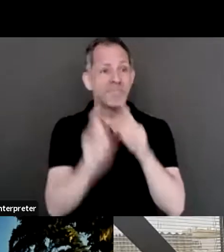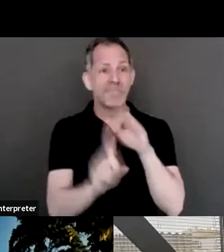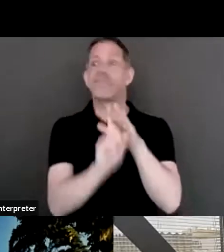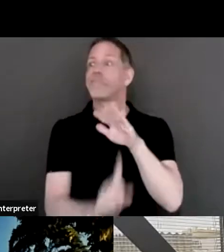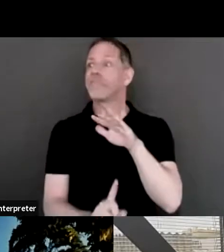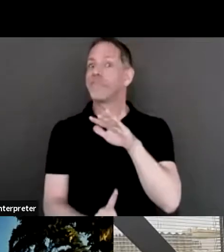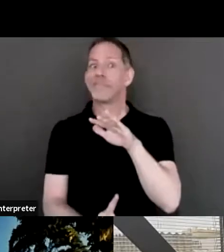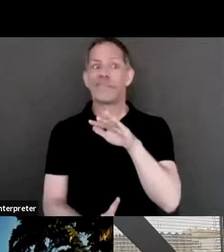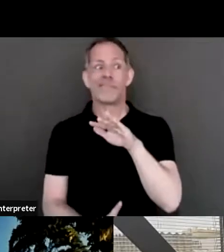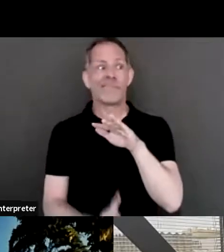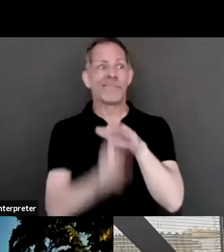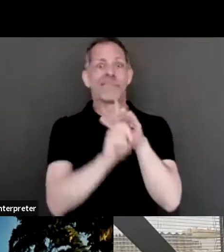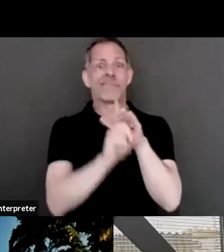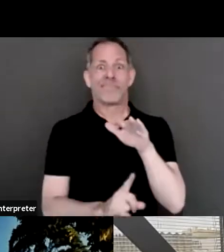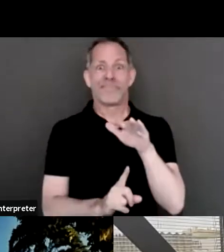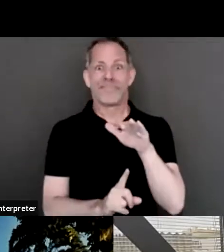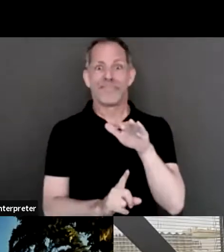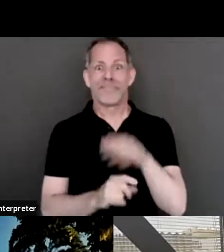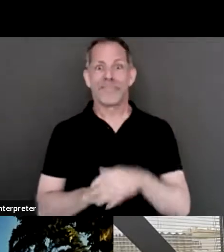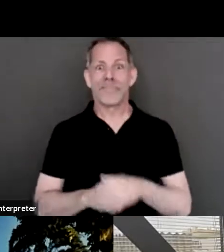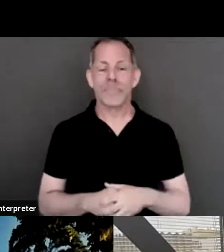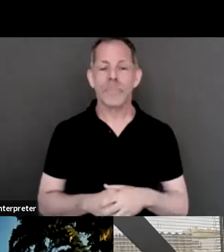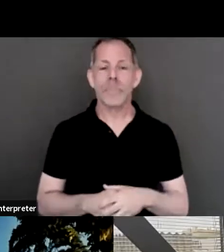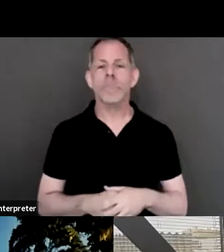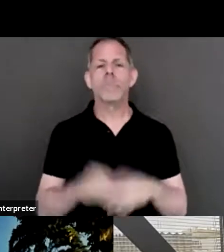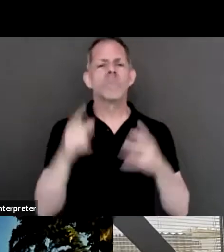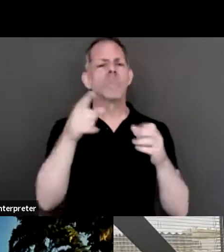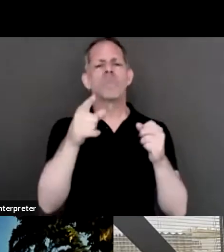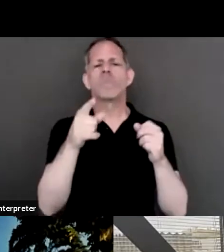healthcare system. Virtually all community